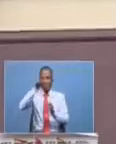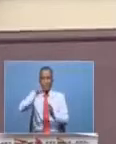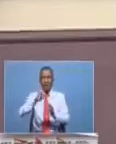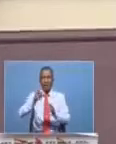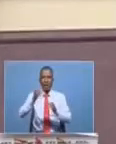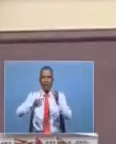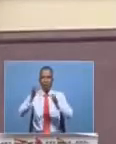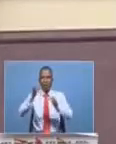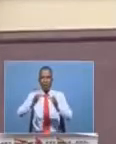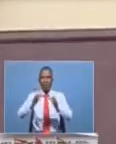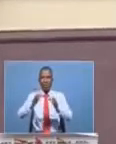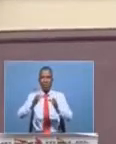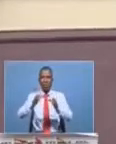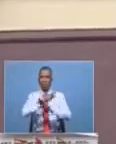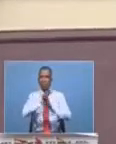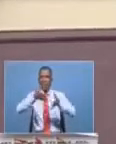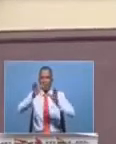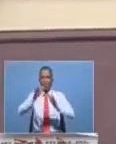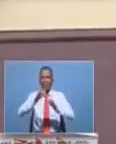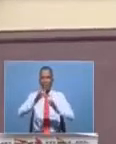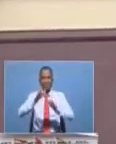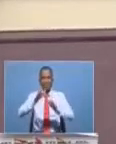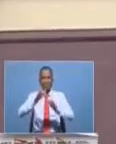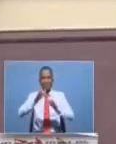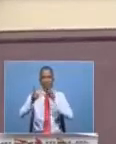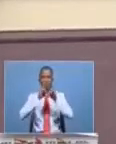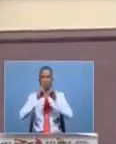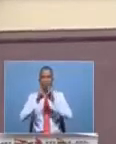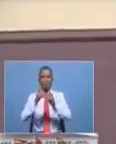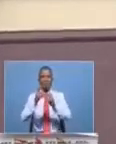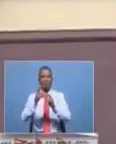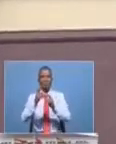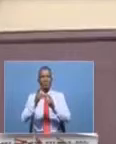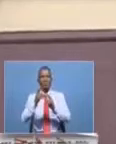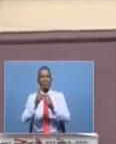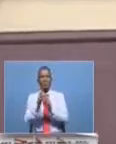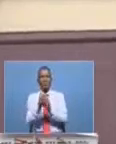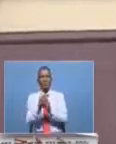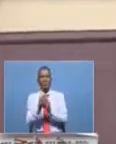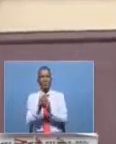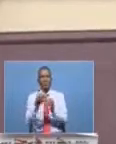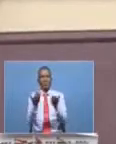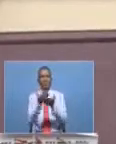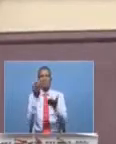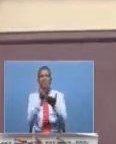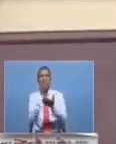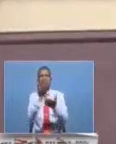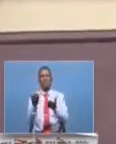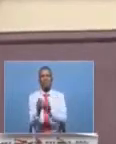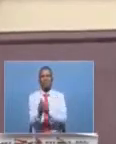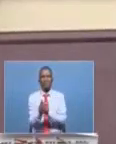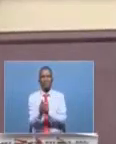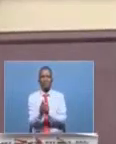due respect, should not allow him to be introducing new things so that we go along